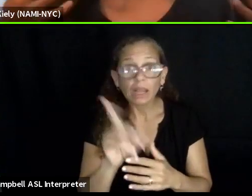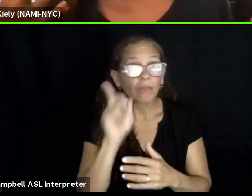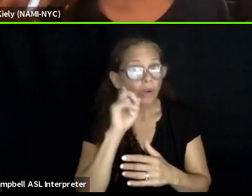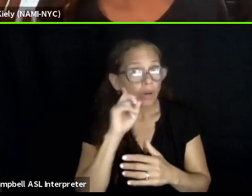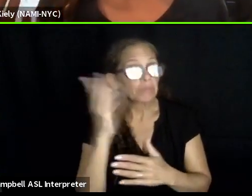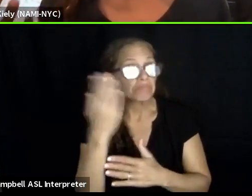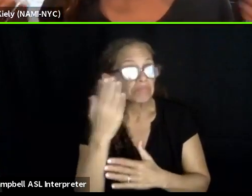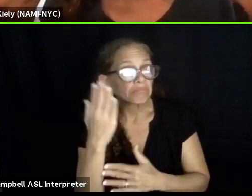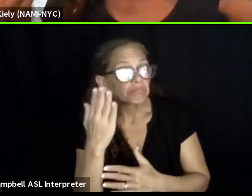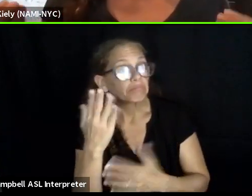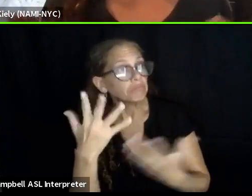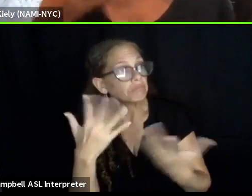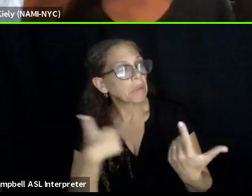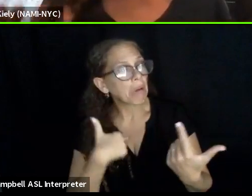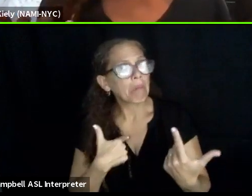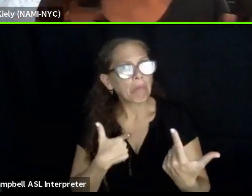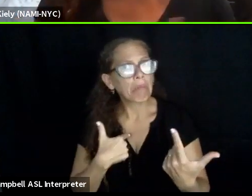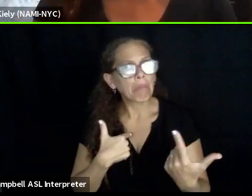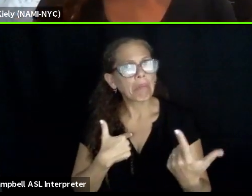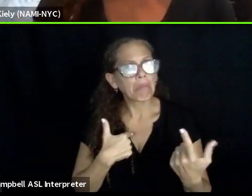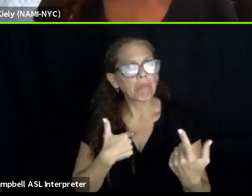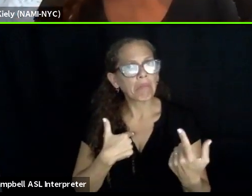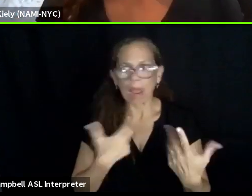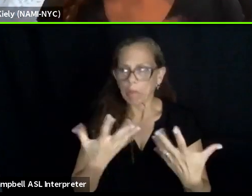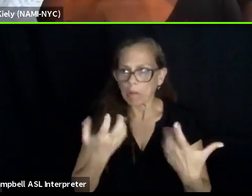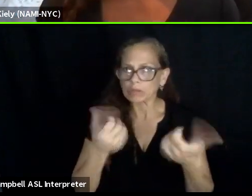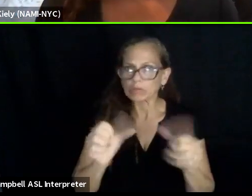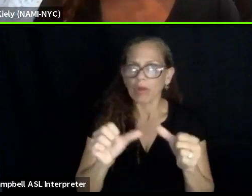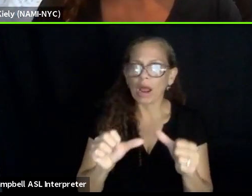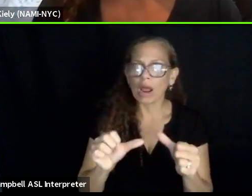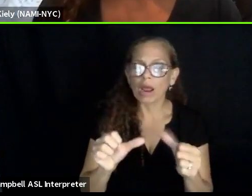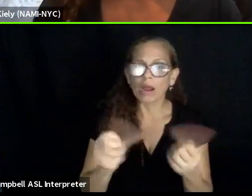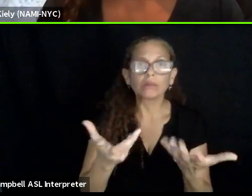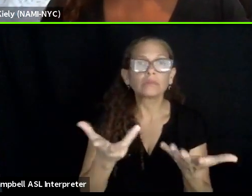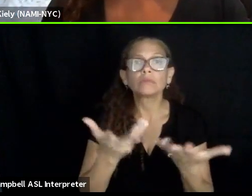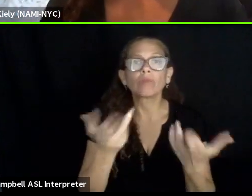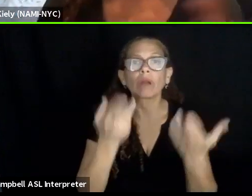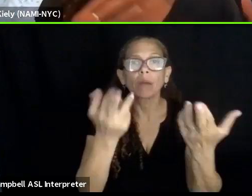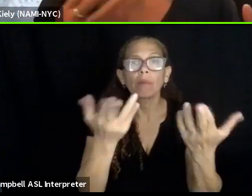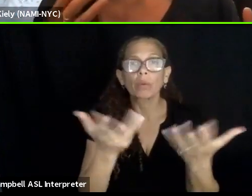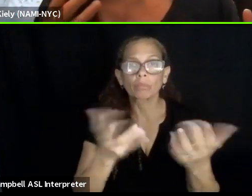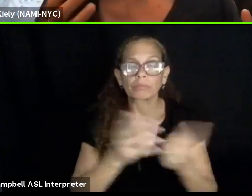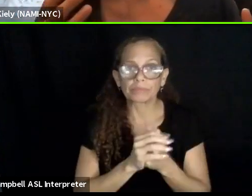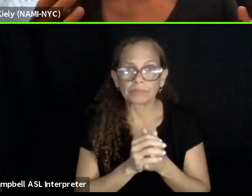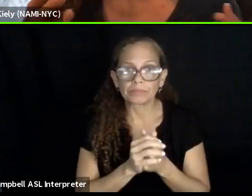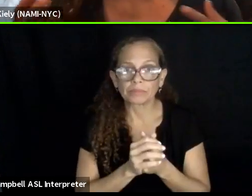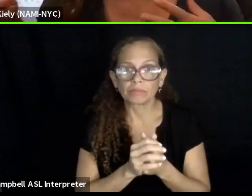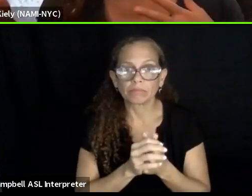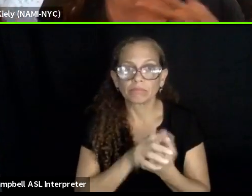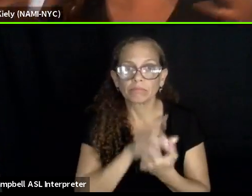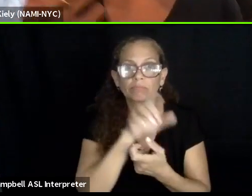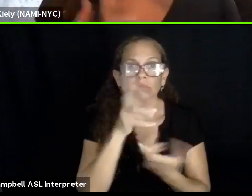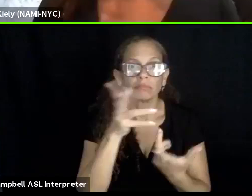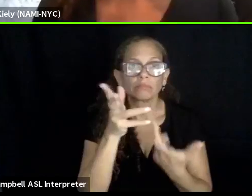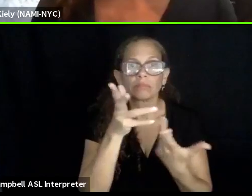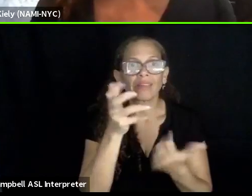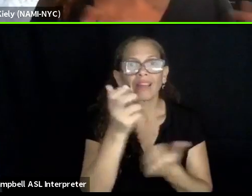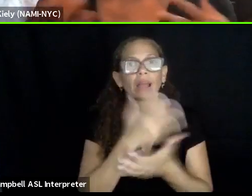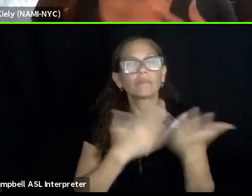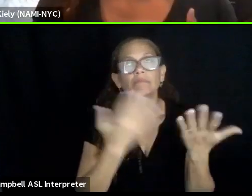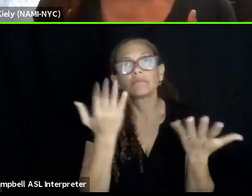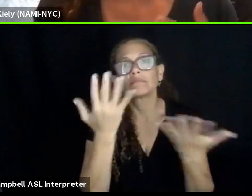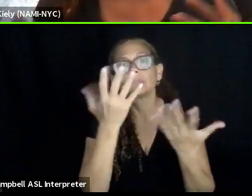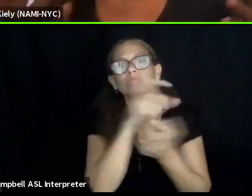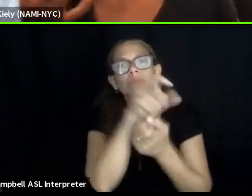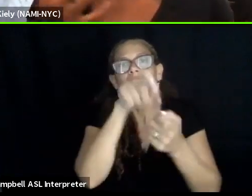presentation and they're feeling very convinced, they want to give it a try, what would you recommend? Particularly if somebody has a specific